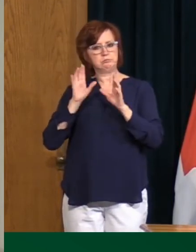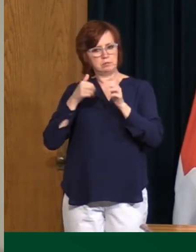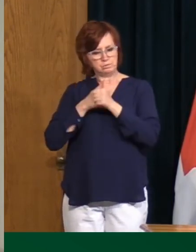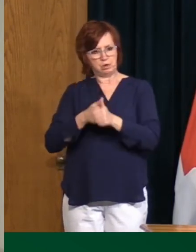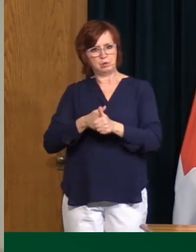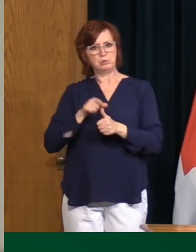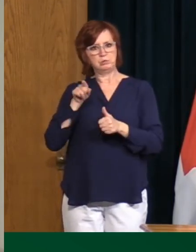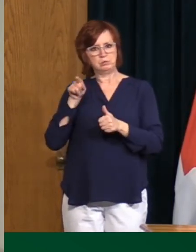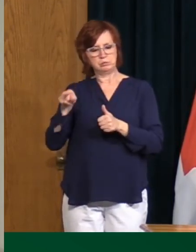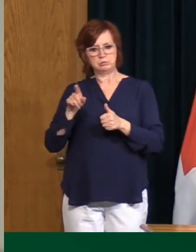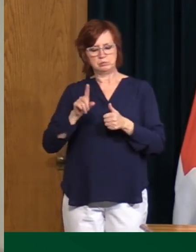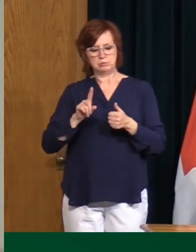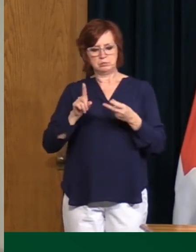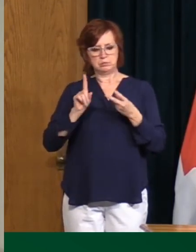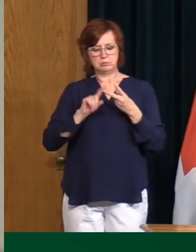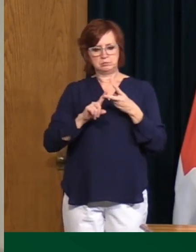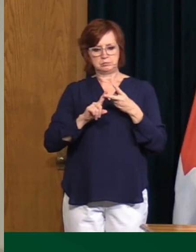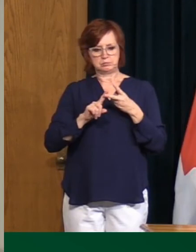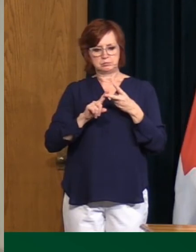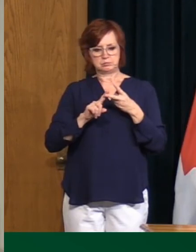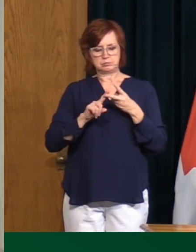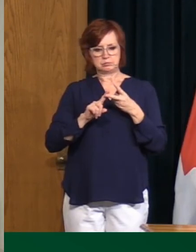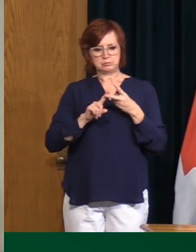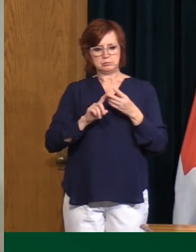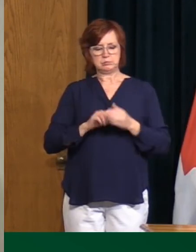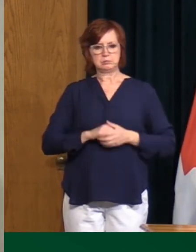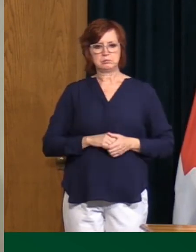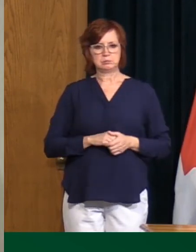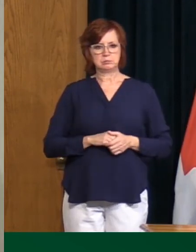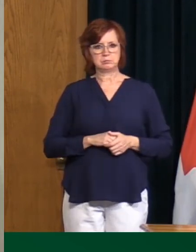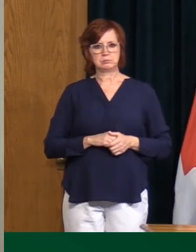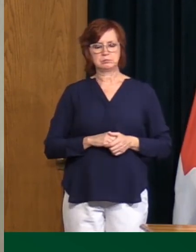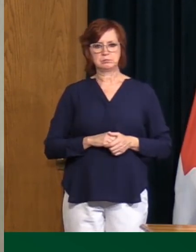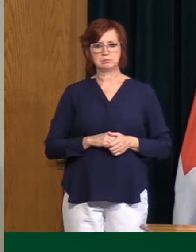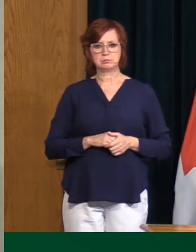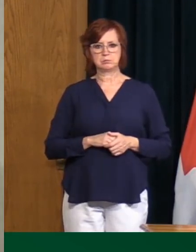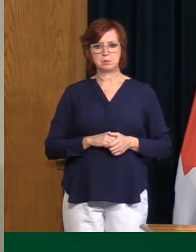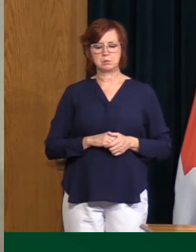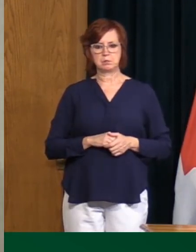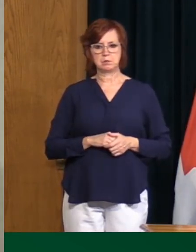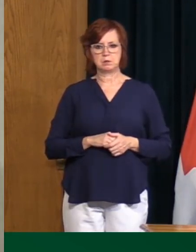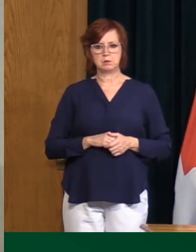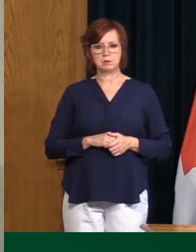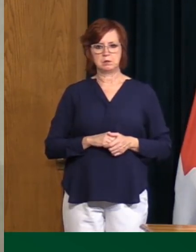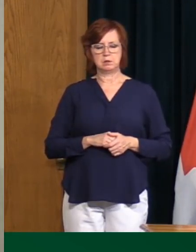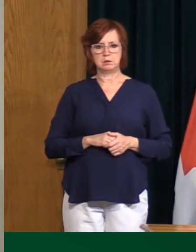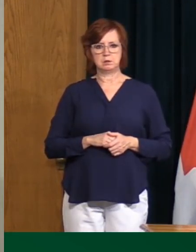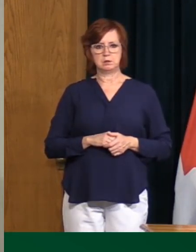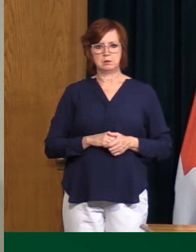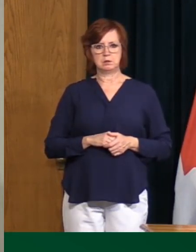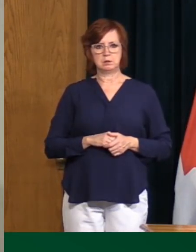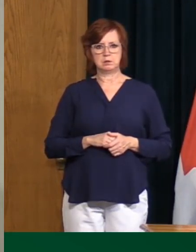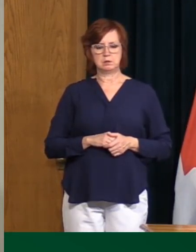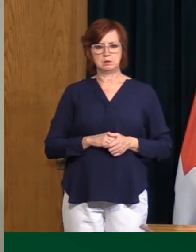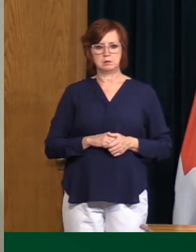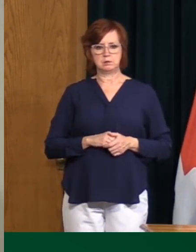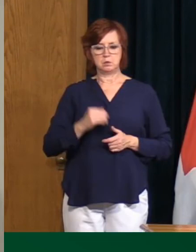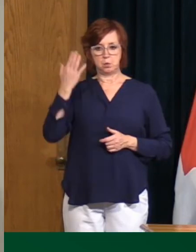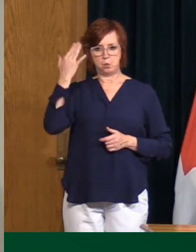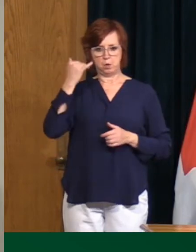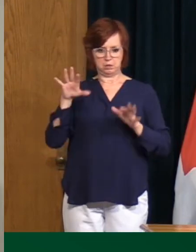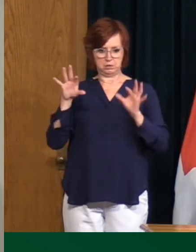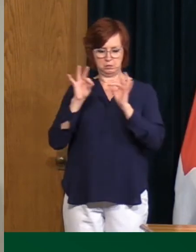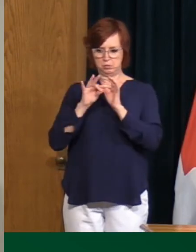with that requirement, because in that setting, the business environment is trying to make sure that if you're wearing a non-medical mask,